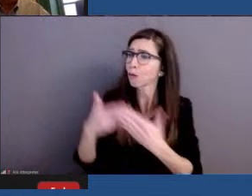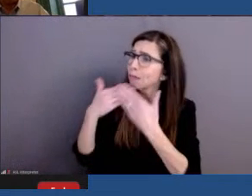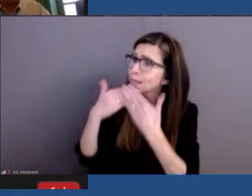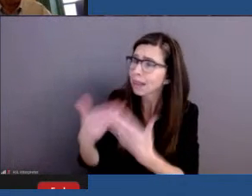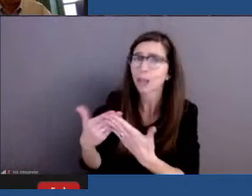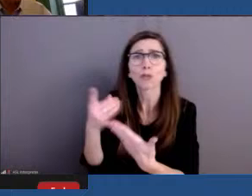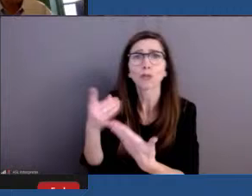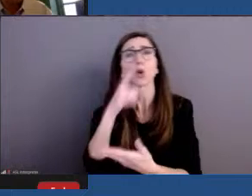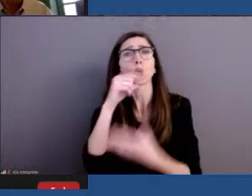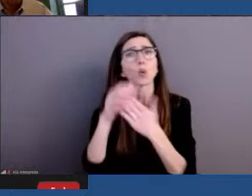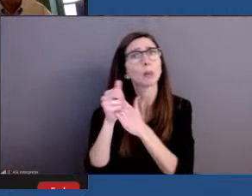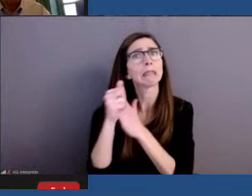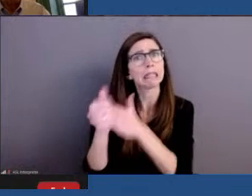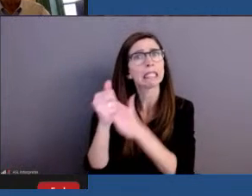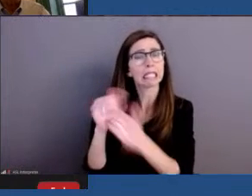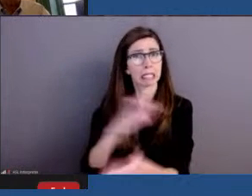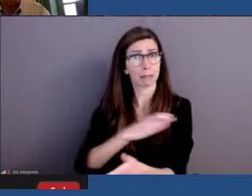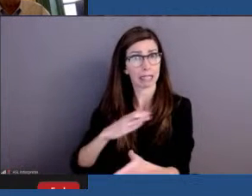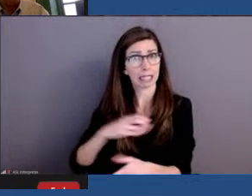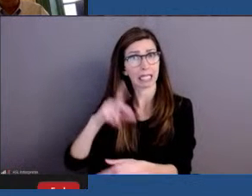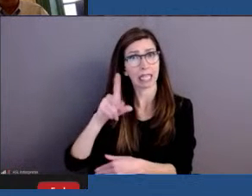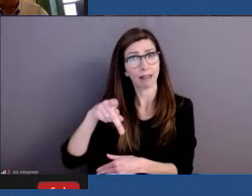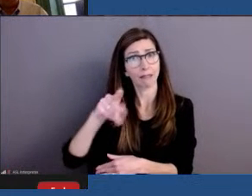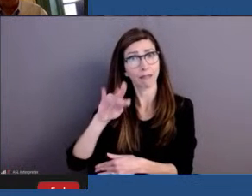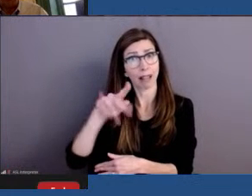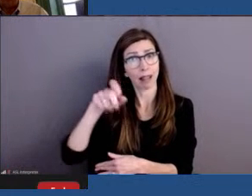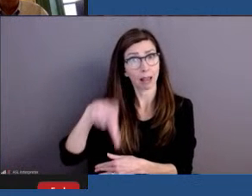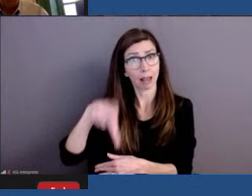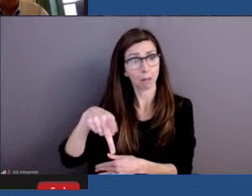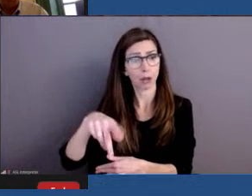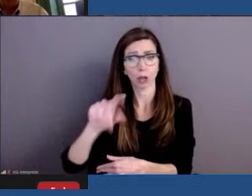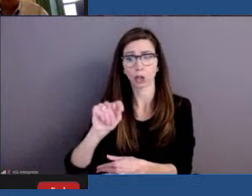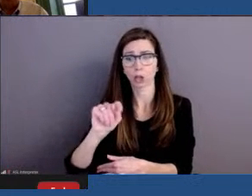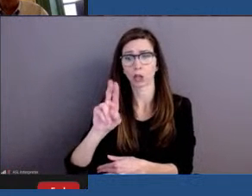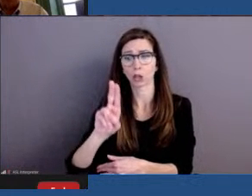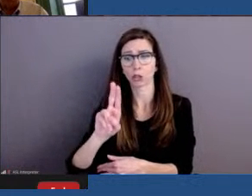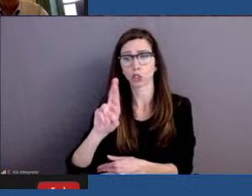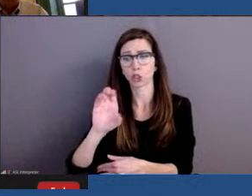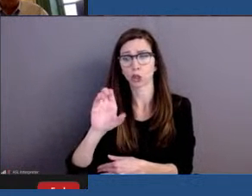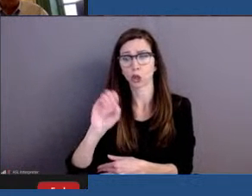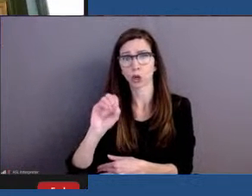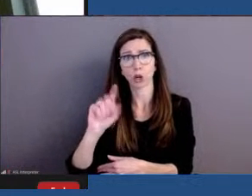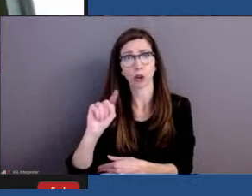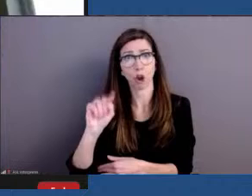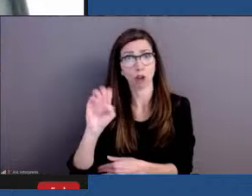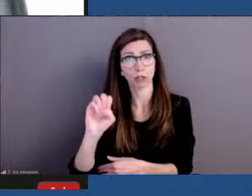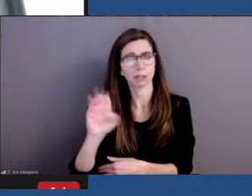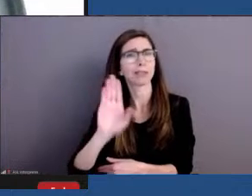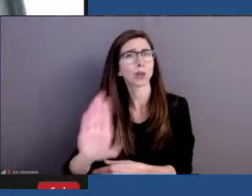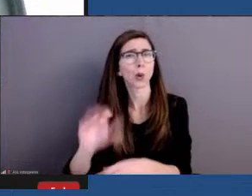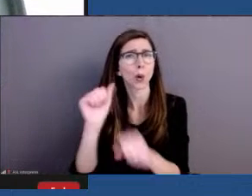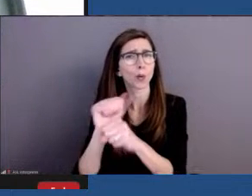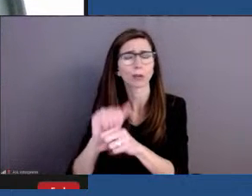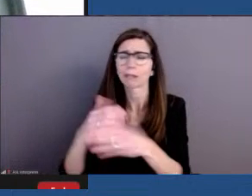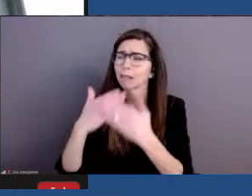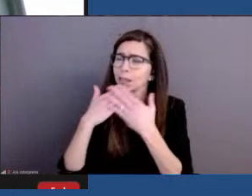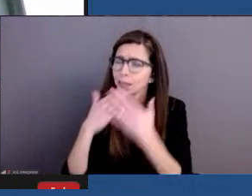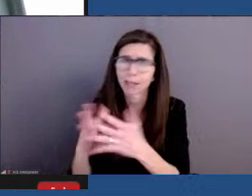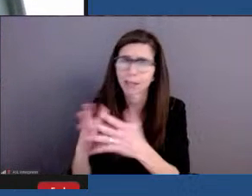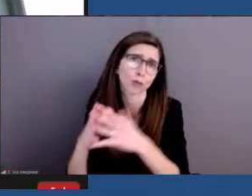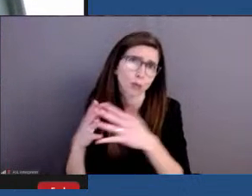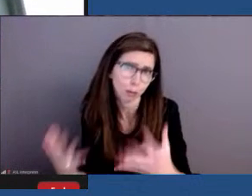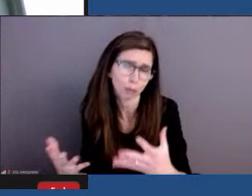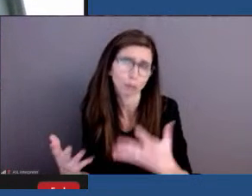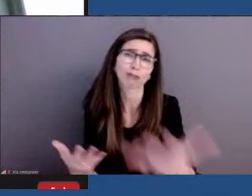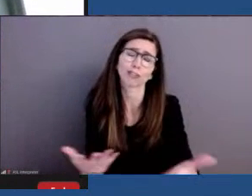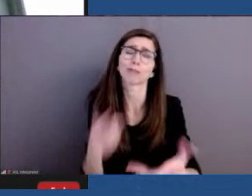the work that you do day in and out to make our city more accessible for all. And in closing, I'd like to acknowledge that COVID-19 has brought